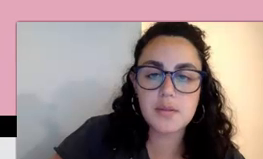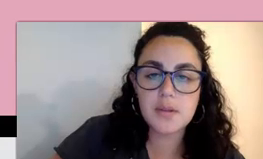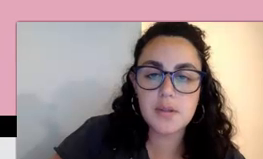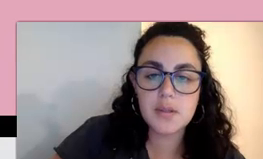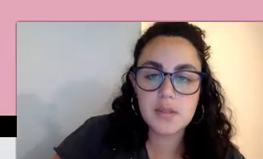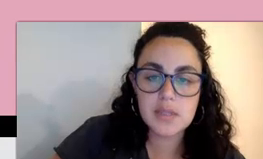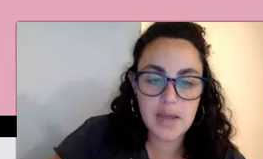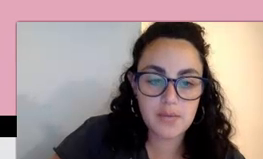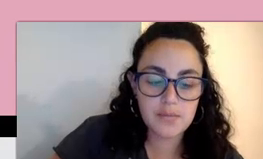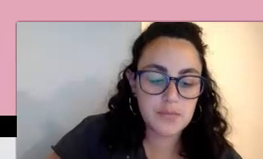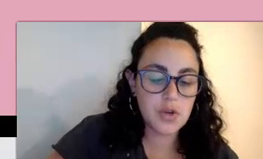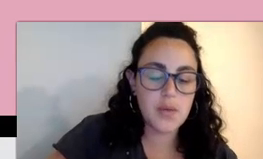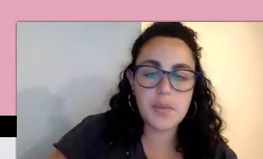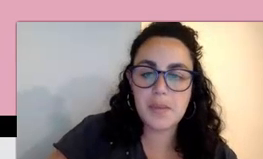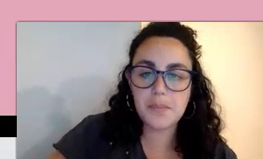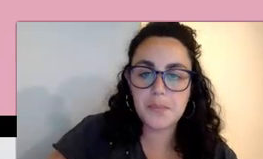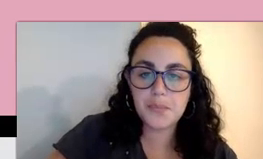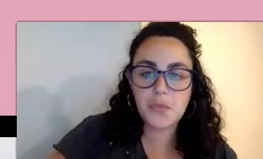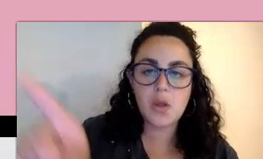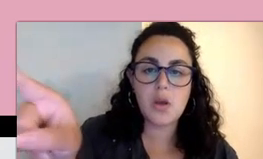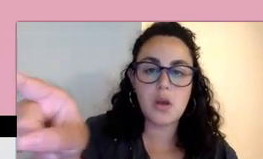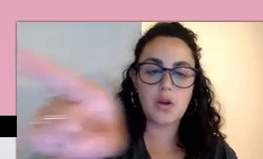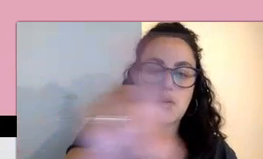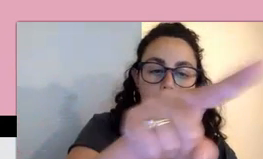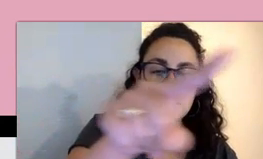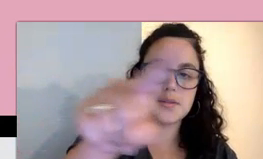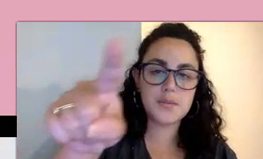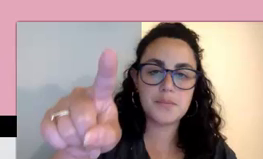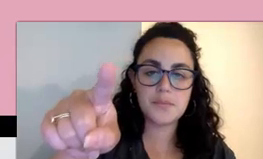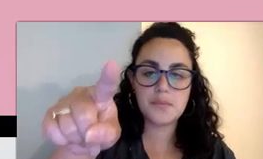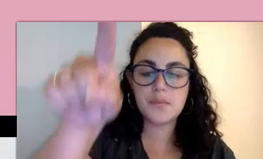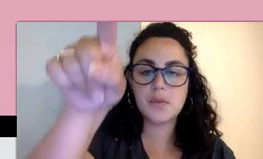across, down. Try it with me. Across,